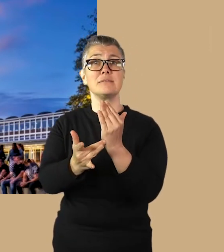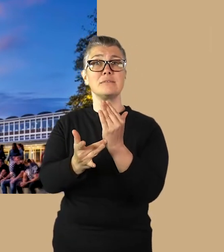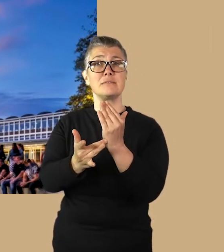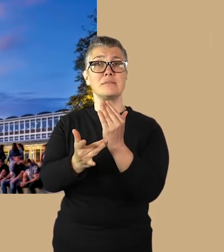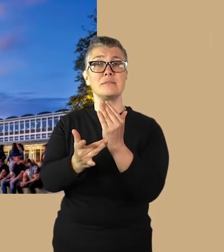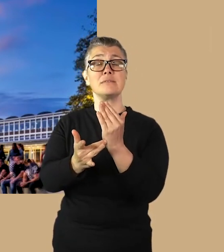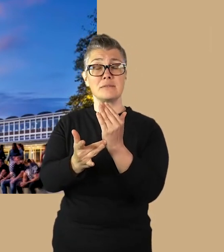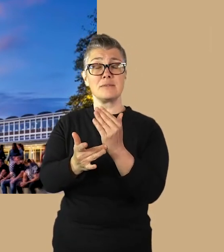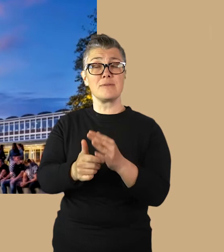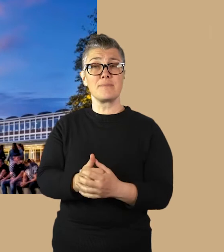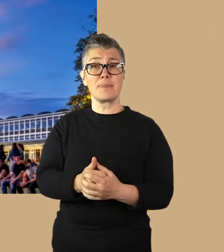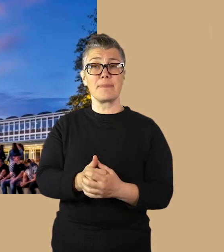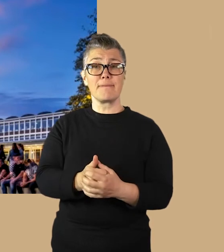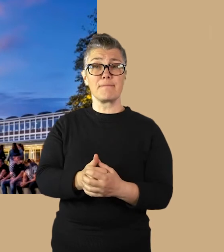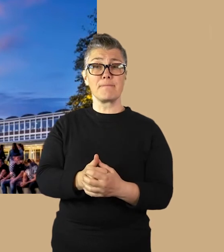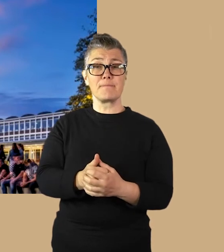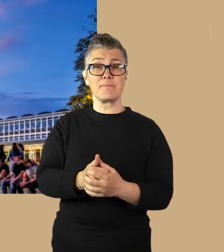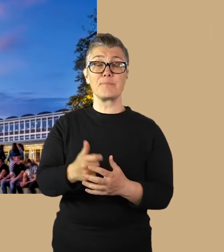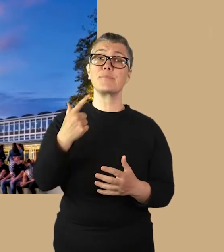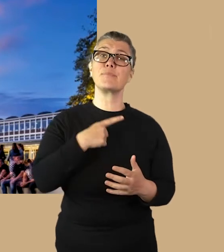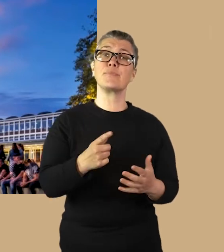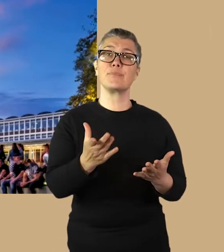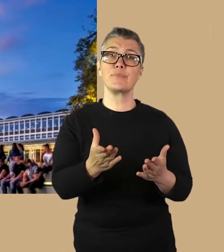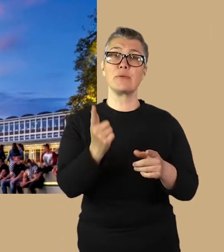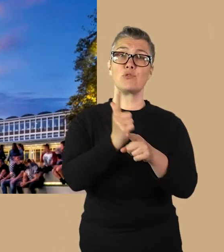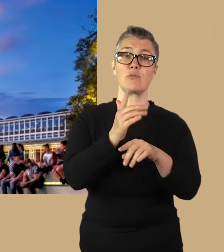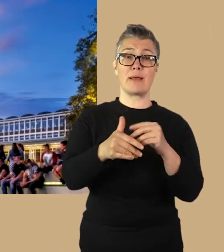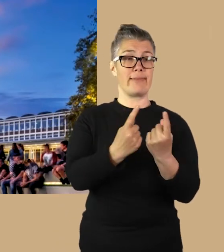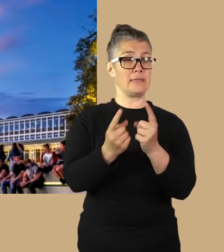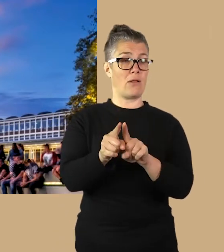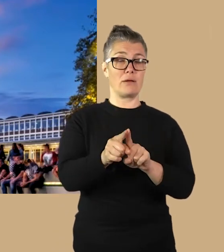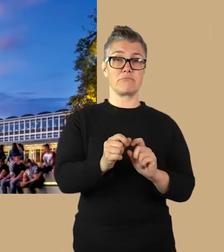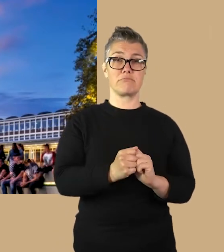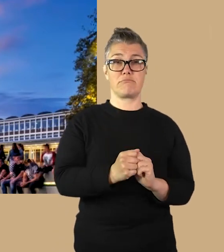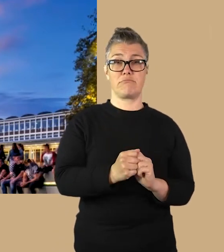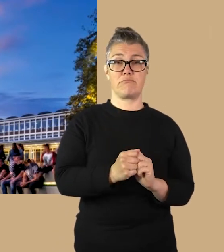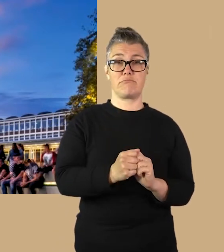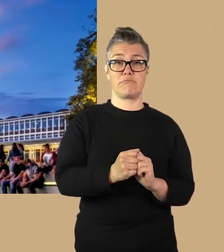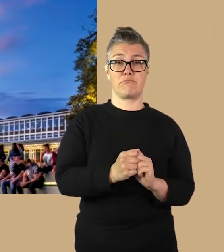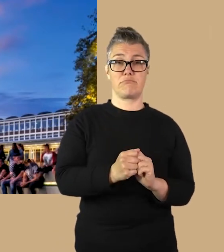technologies. And also when it comes to things such as food,